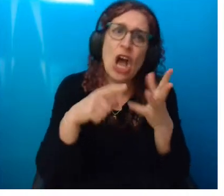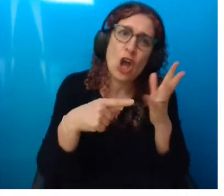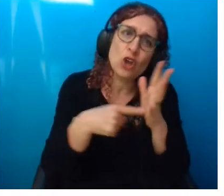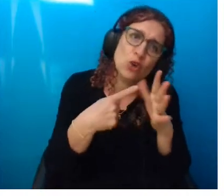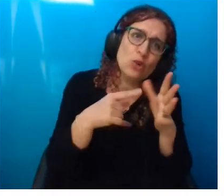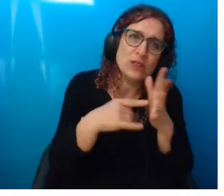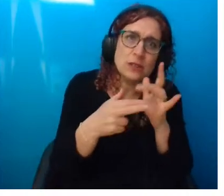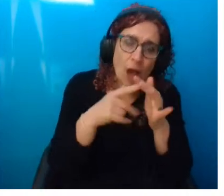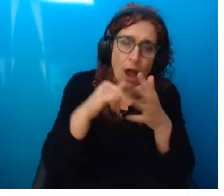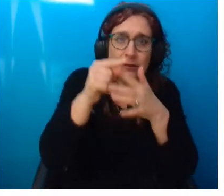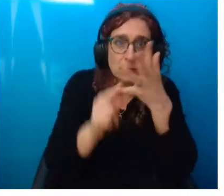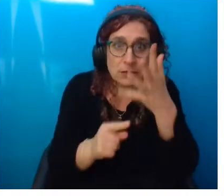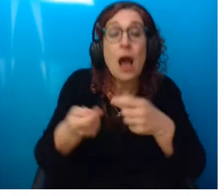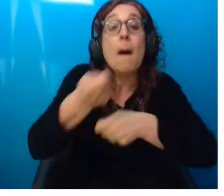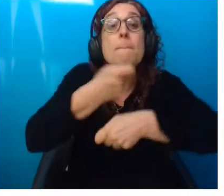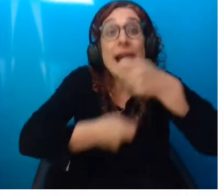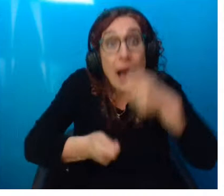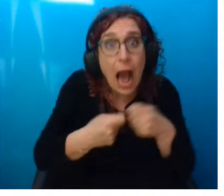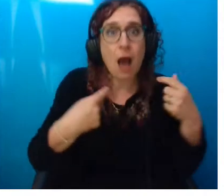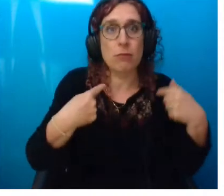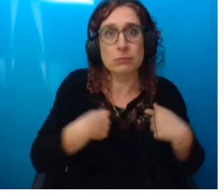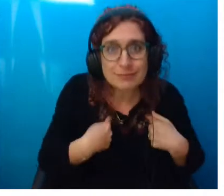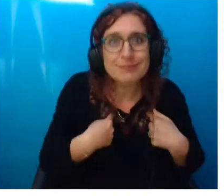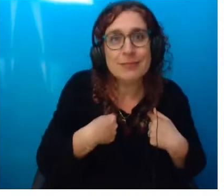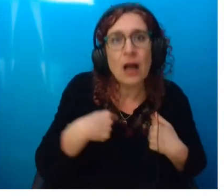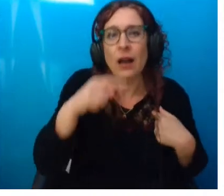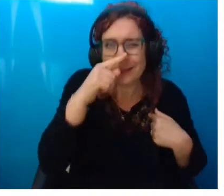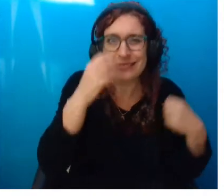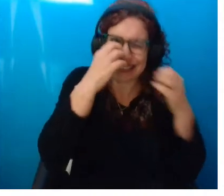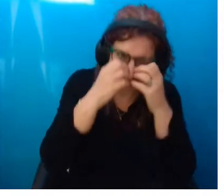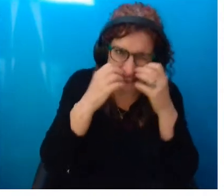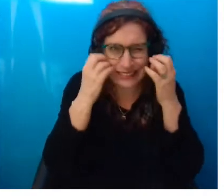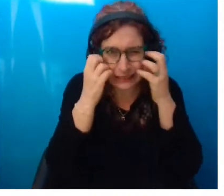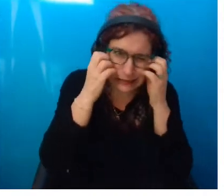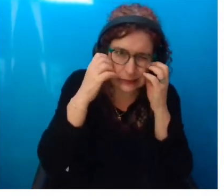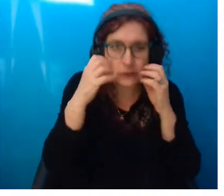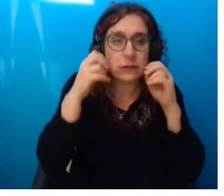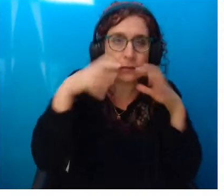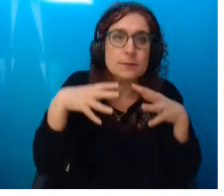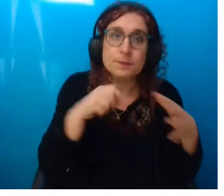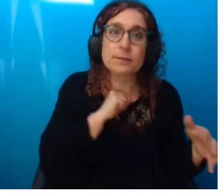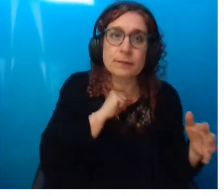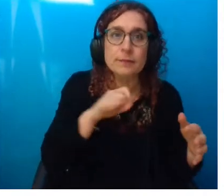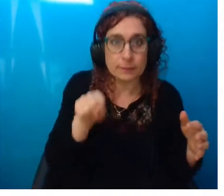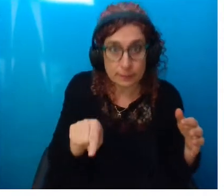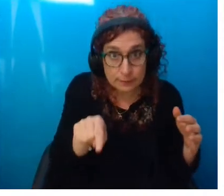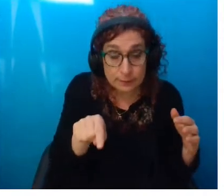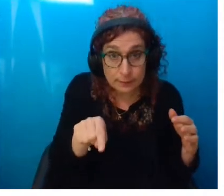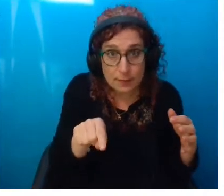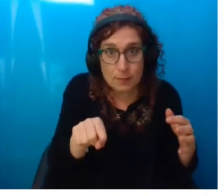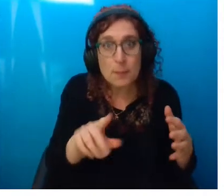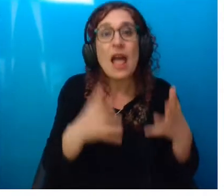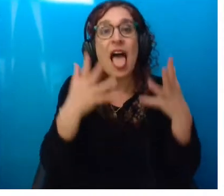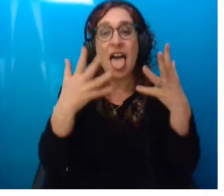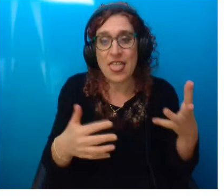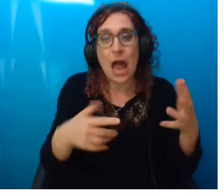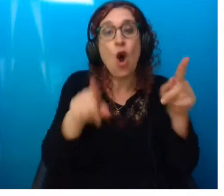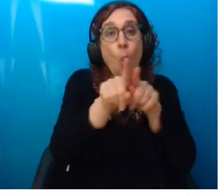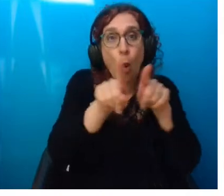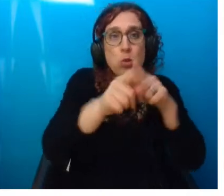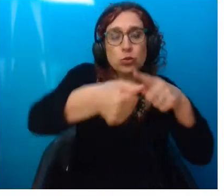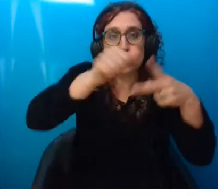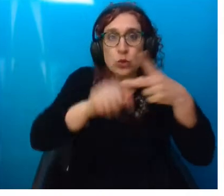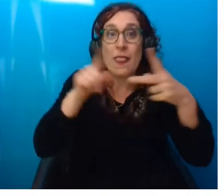itching, sneezing, watery discharge, and nasal congestion, and in the lower airways, acute symptoms of wheeze, dyspnea, and tight chest.